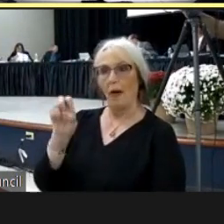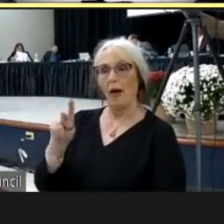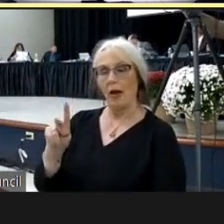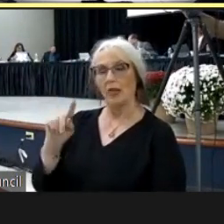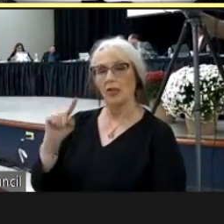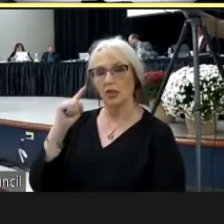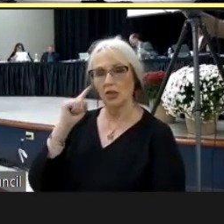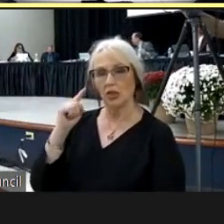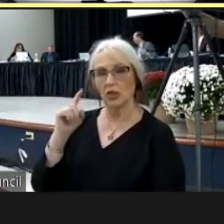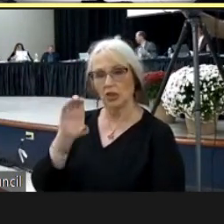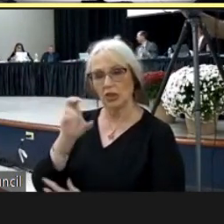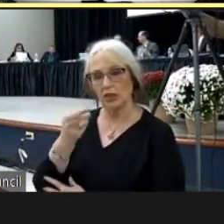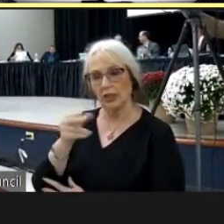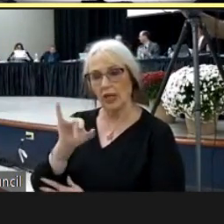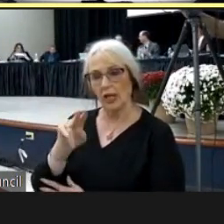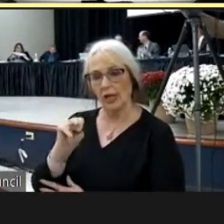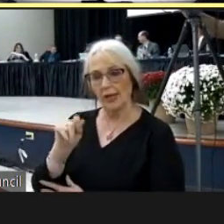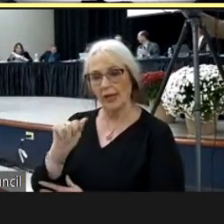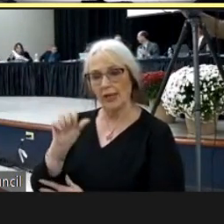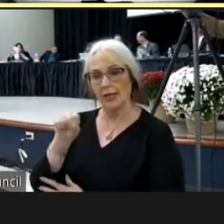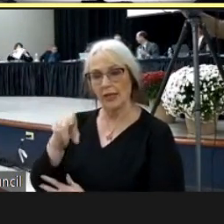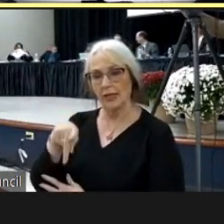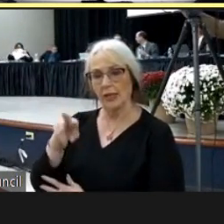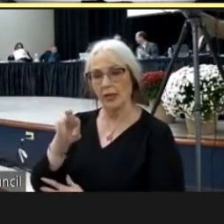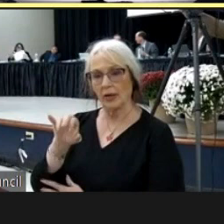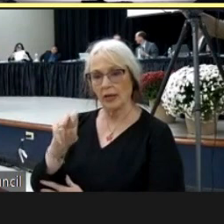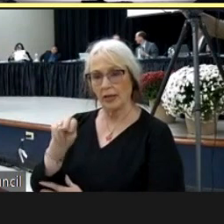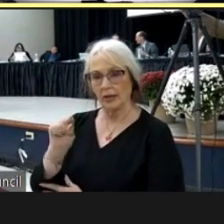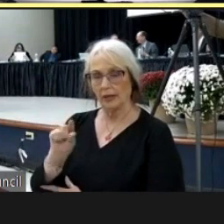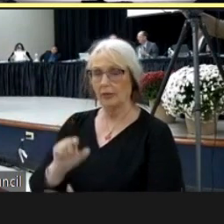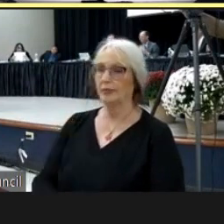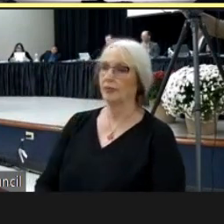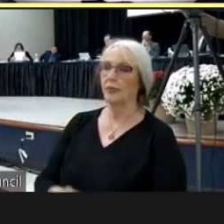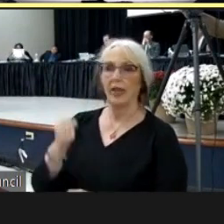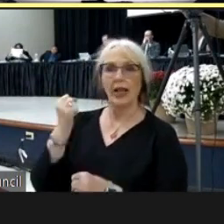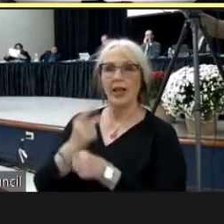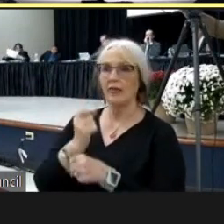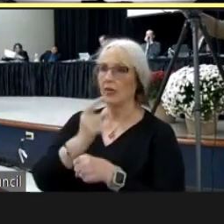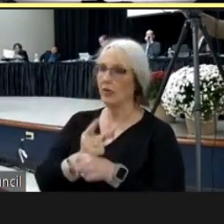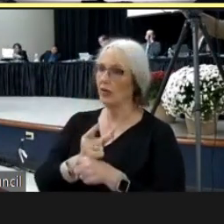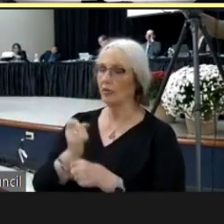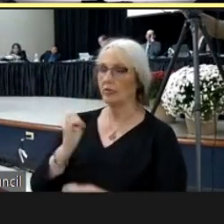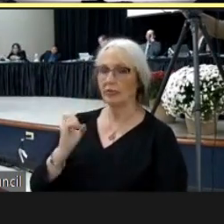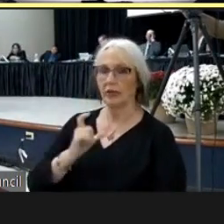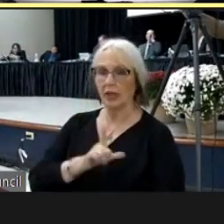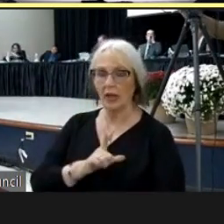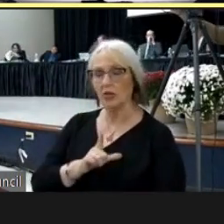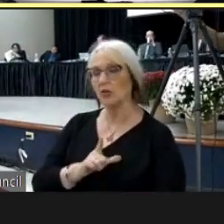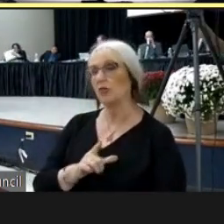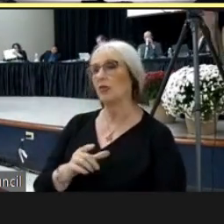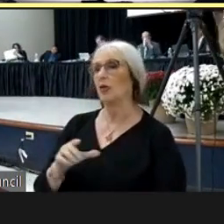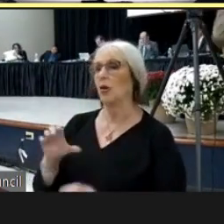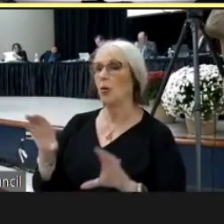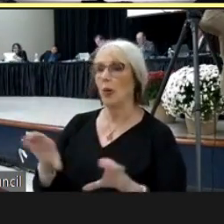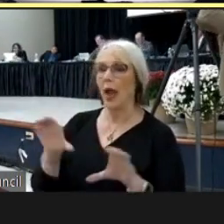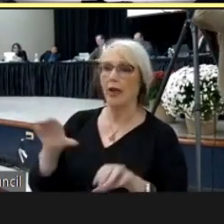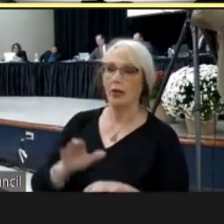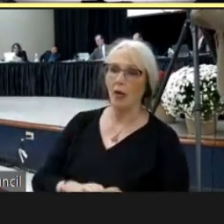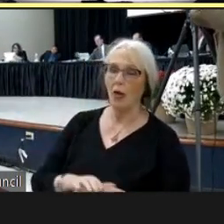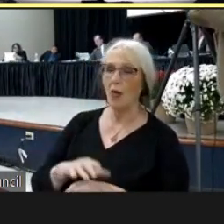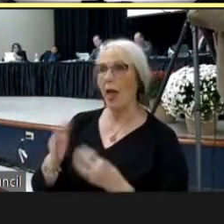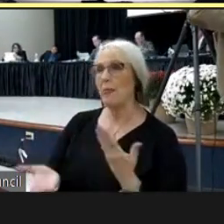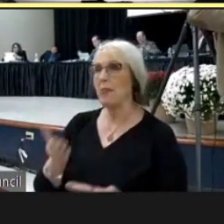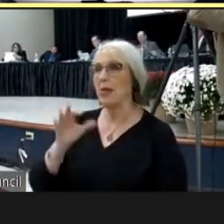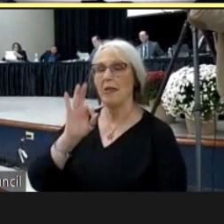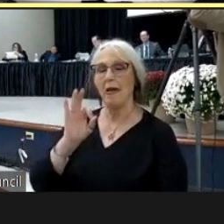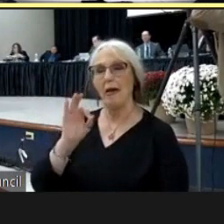And each year, the council gets to act on and review about 900 or so items